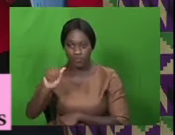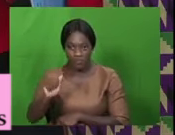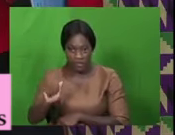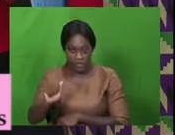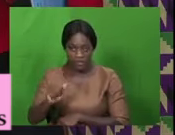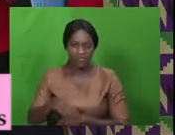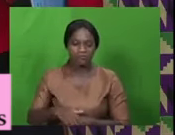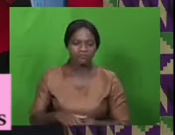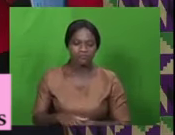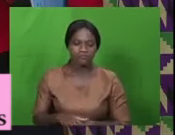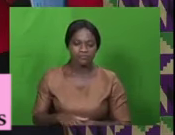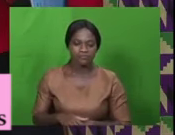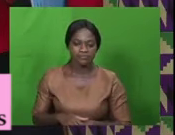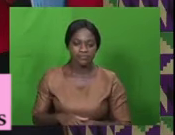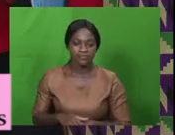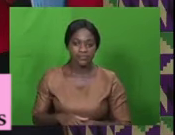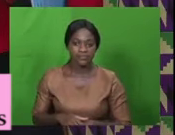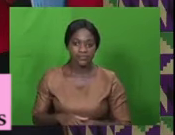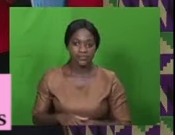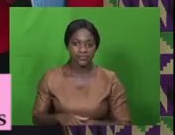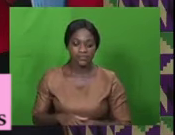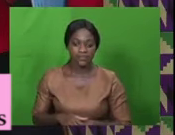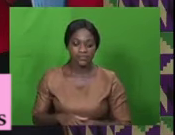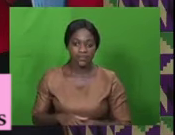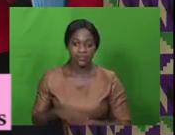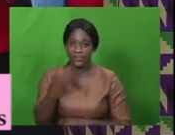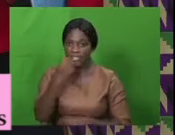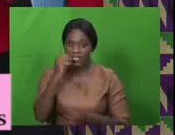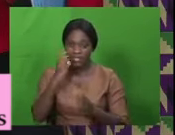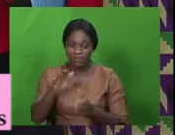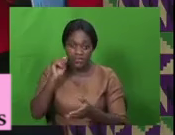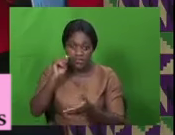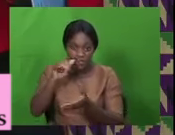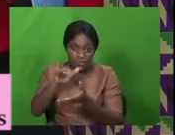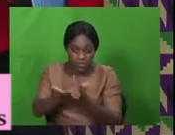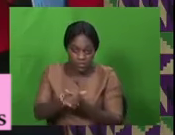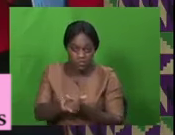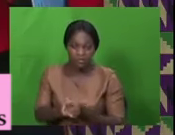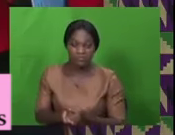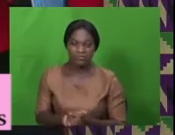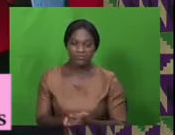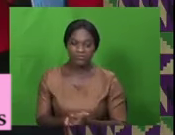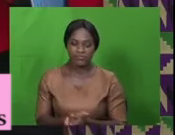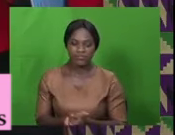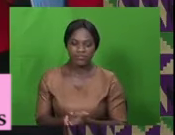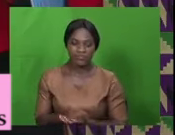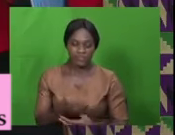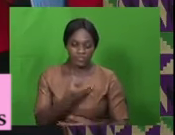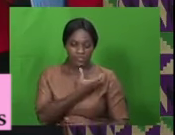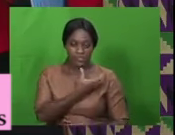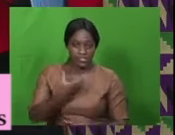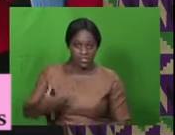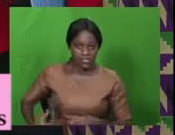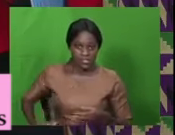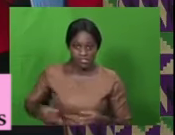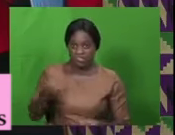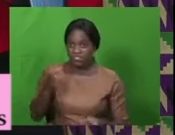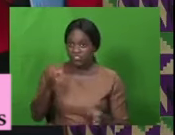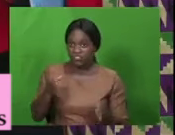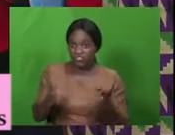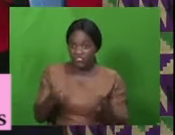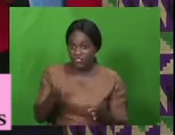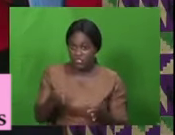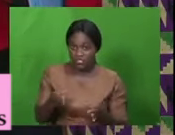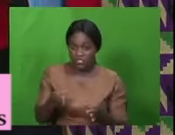Mr. Speaker, Mrs. Alice Adjoa Jonas Bagben, Chief Justice Kwesi Enin-Yeboah and Justices of